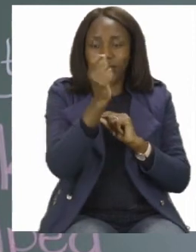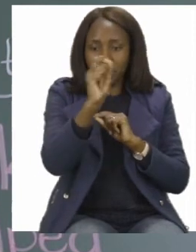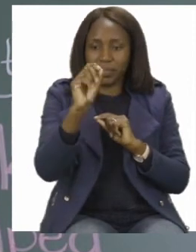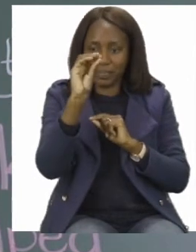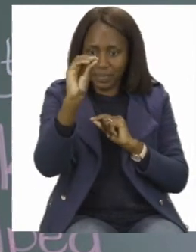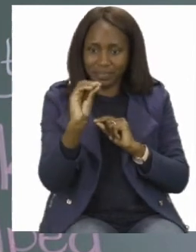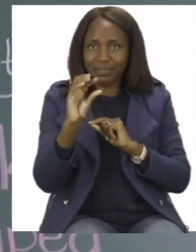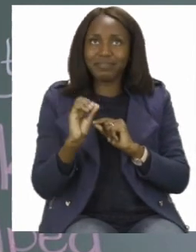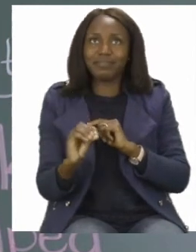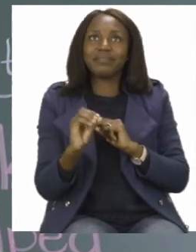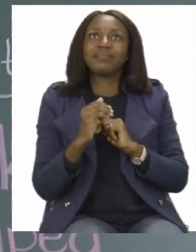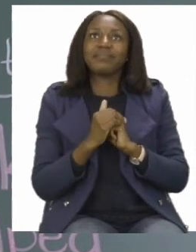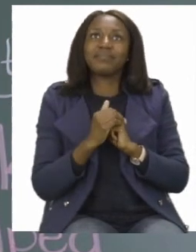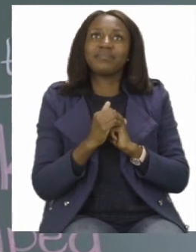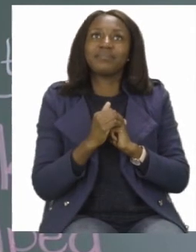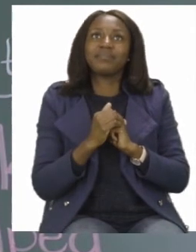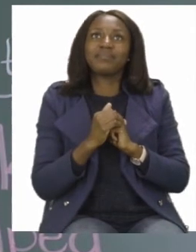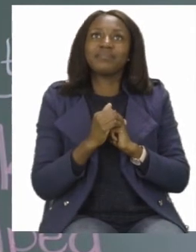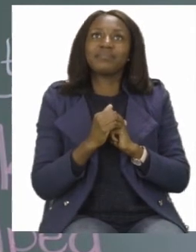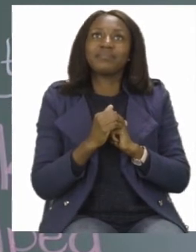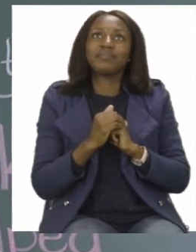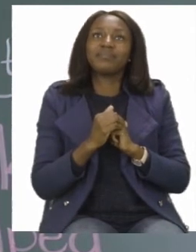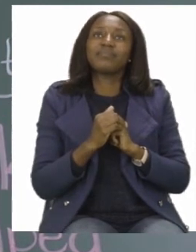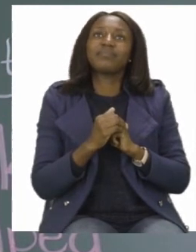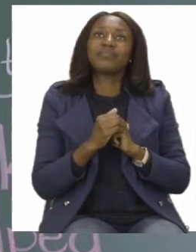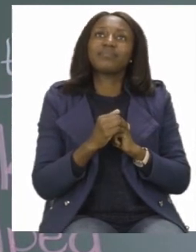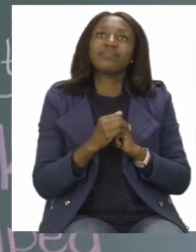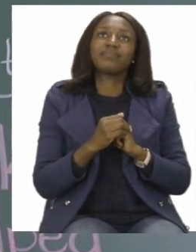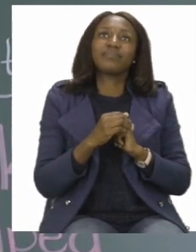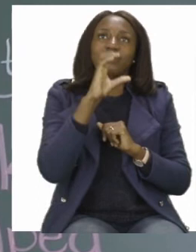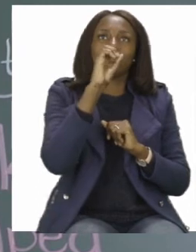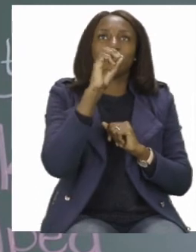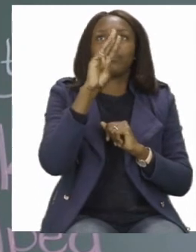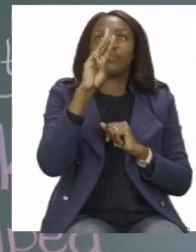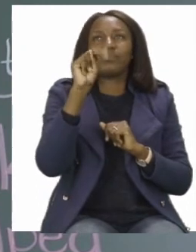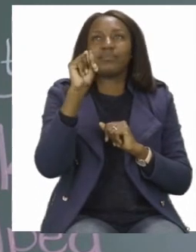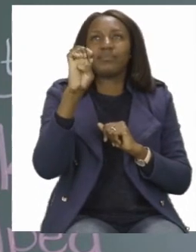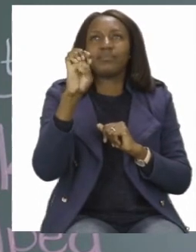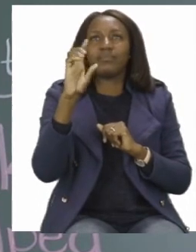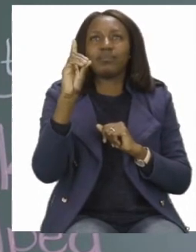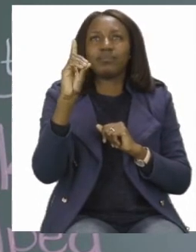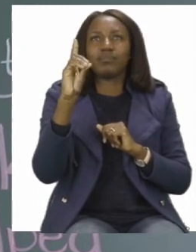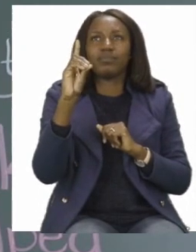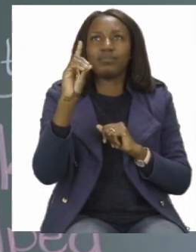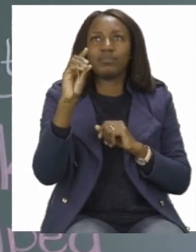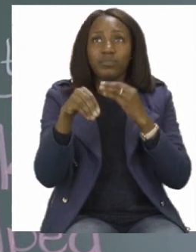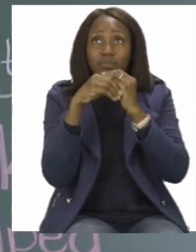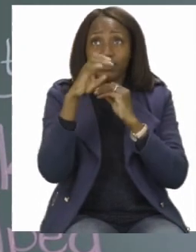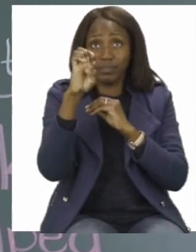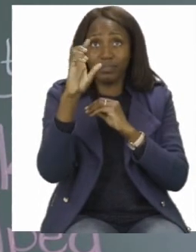we go, let's first read through the words. So, the word own is now